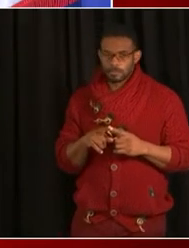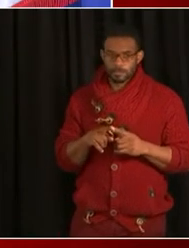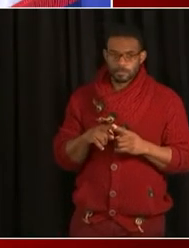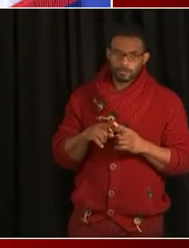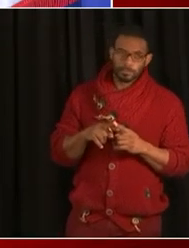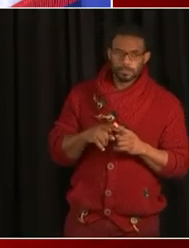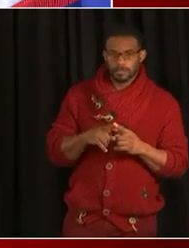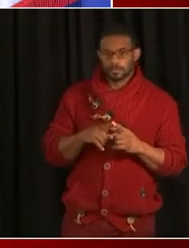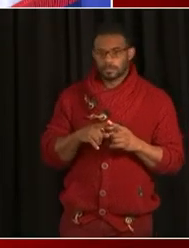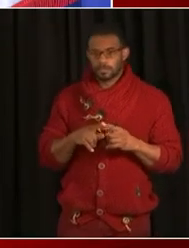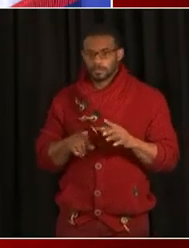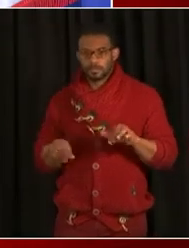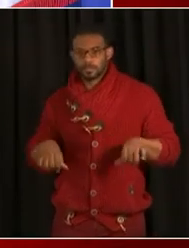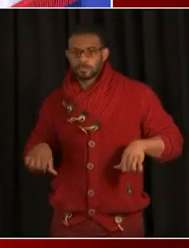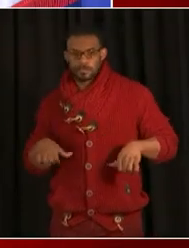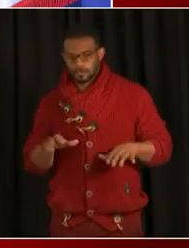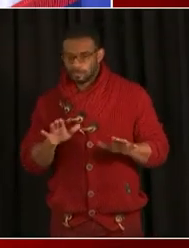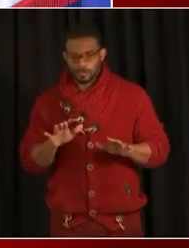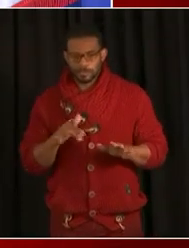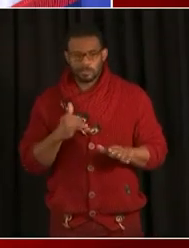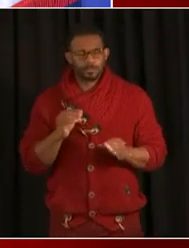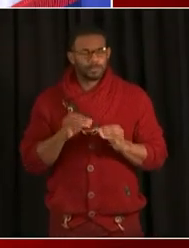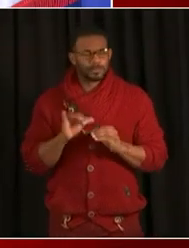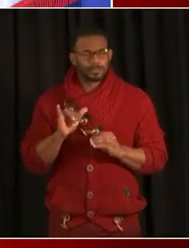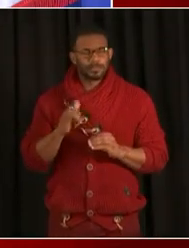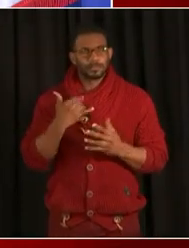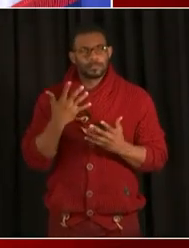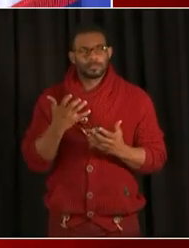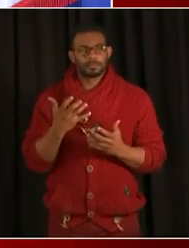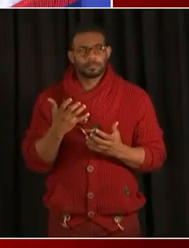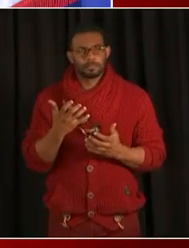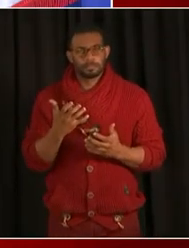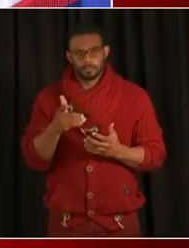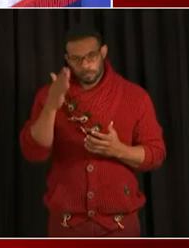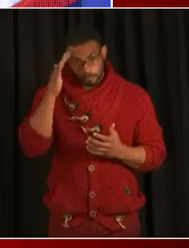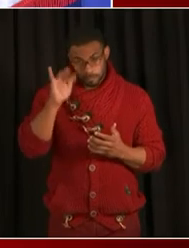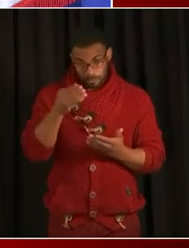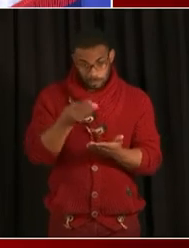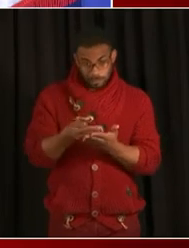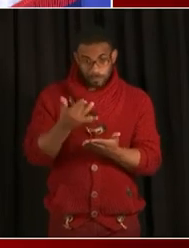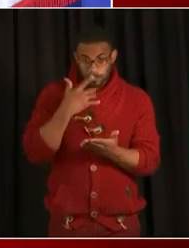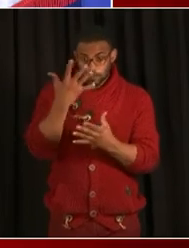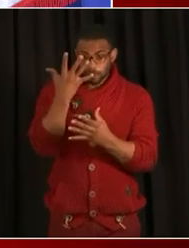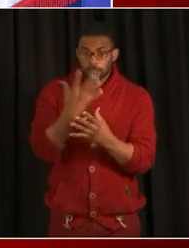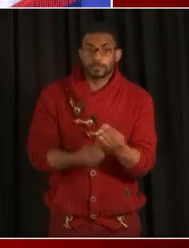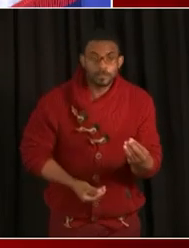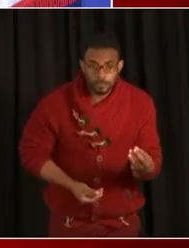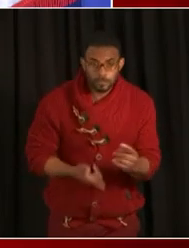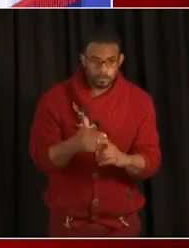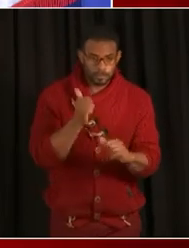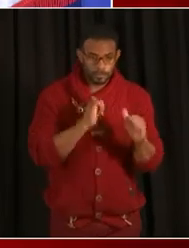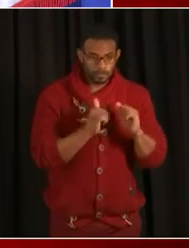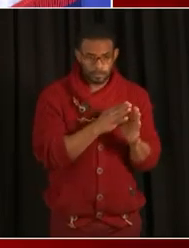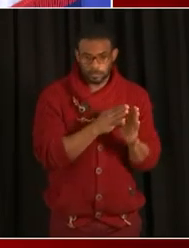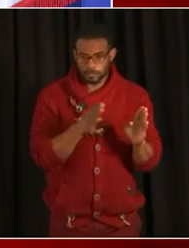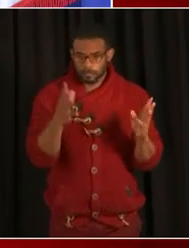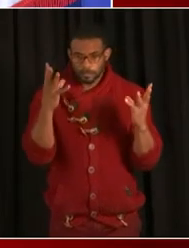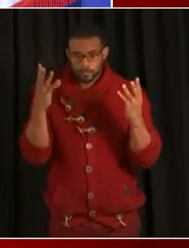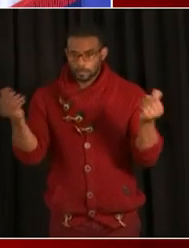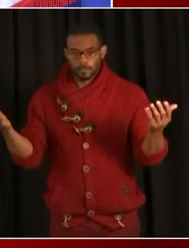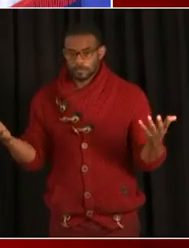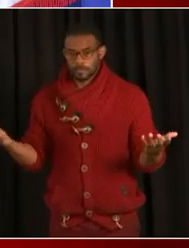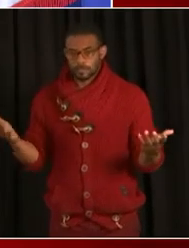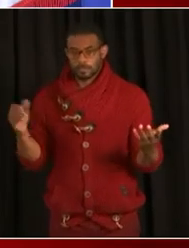gloat or to really show off about the convention center, but more so just that that revenue is lost from those shows. They're